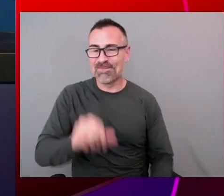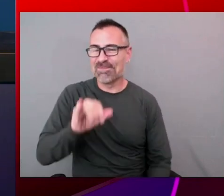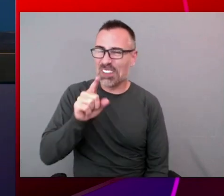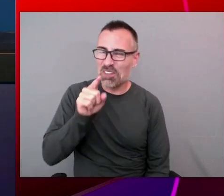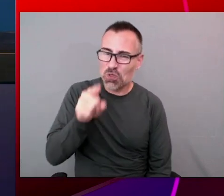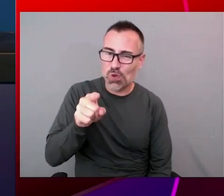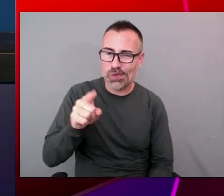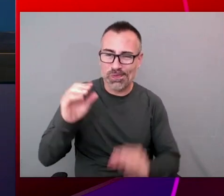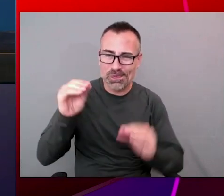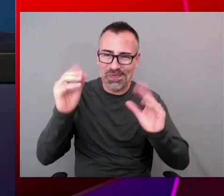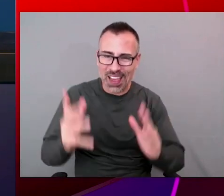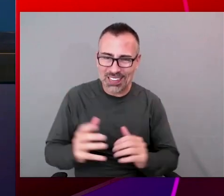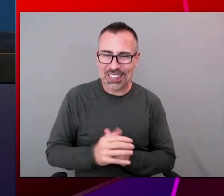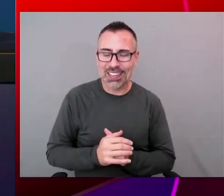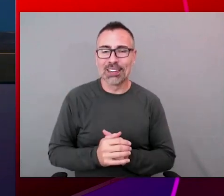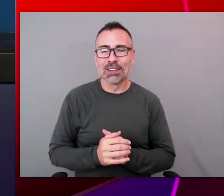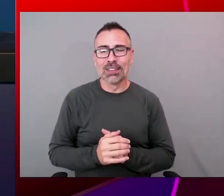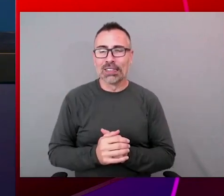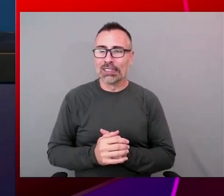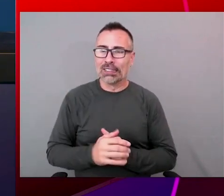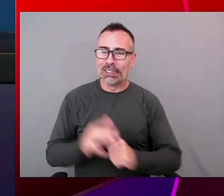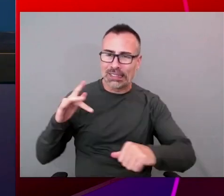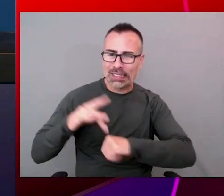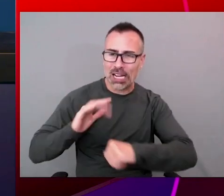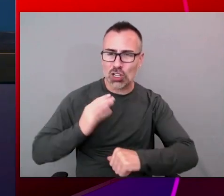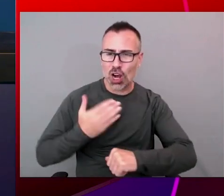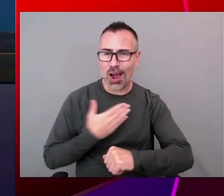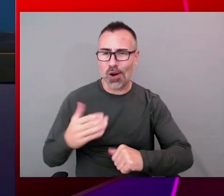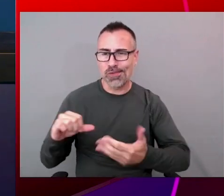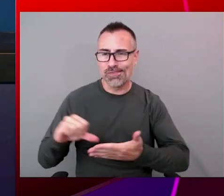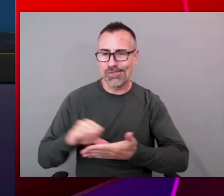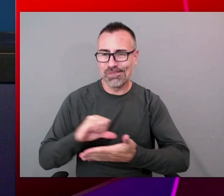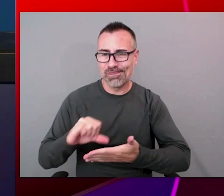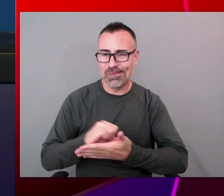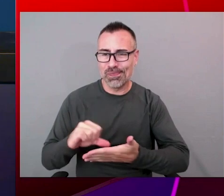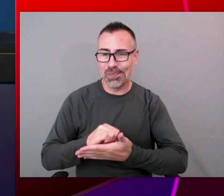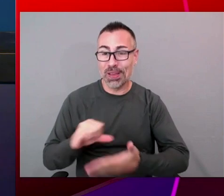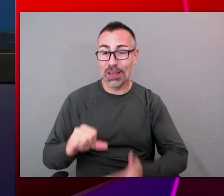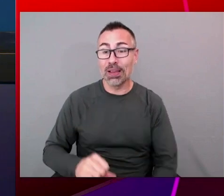educator, visit our landing page. Yeah. You can find it at